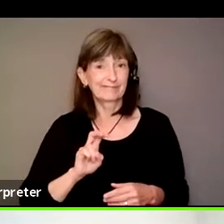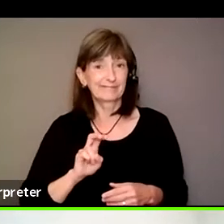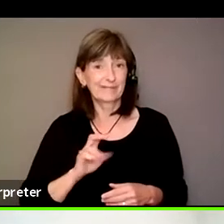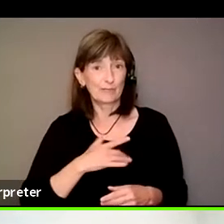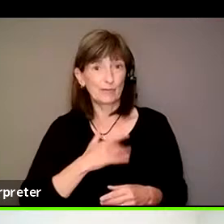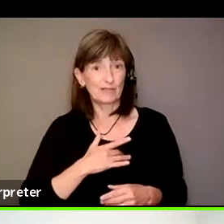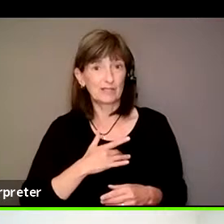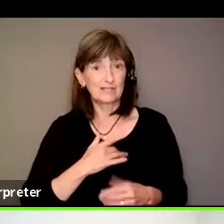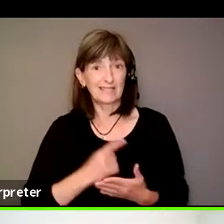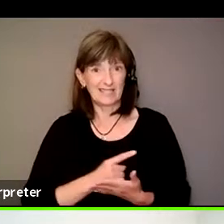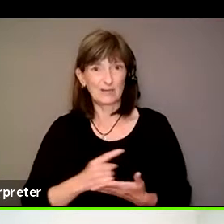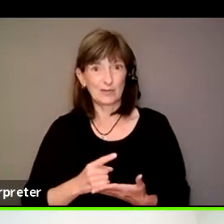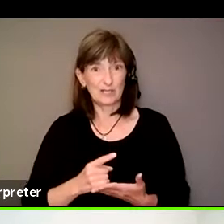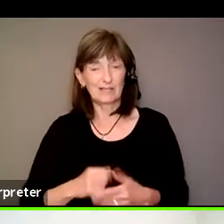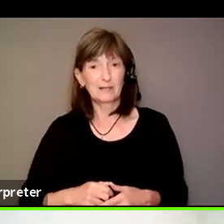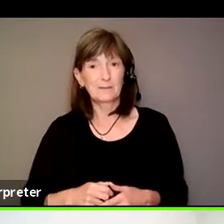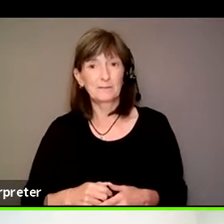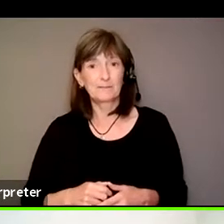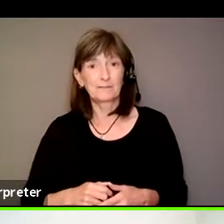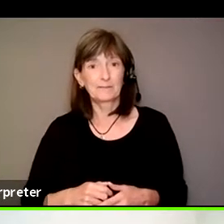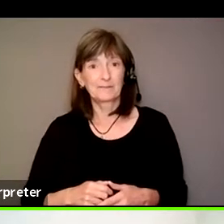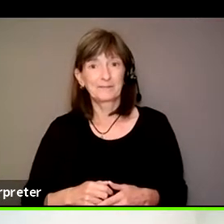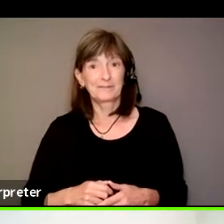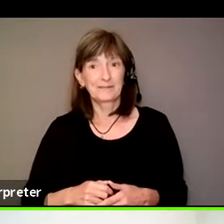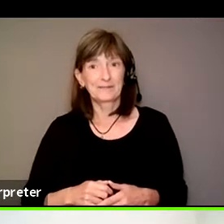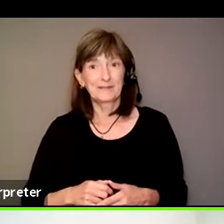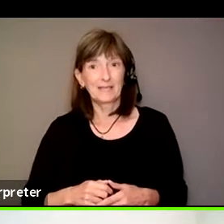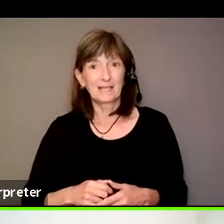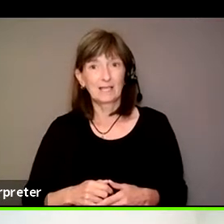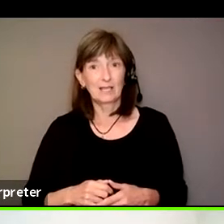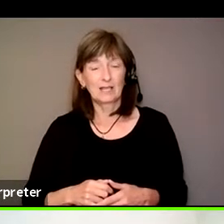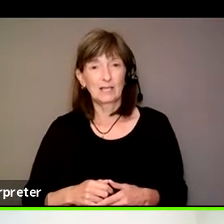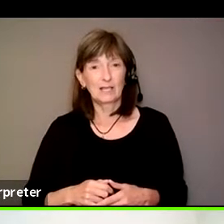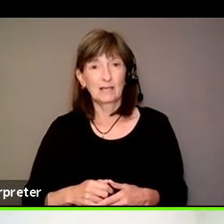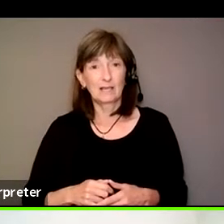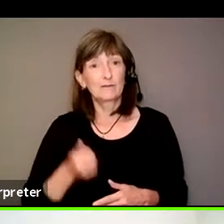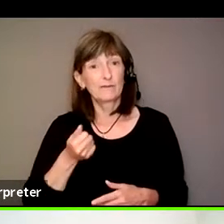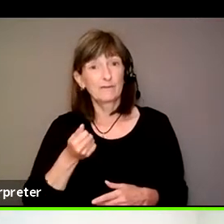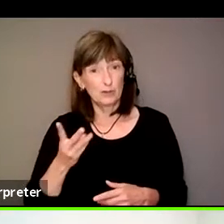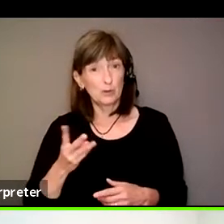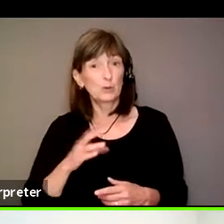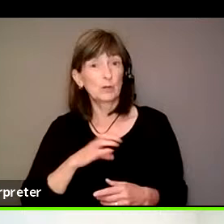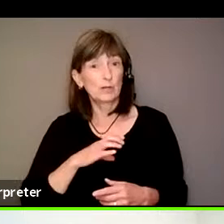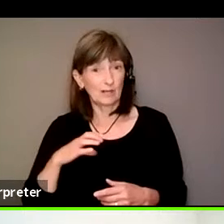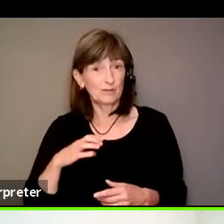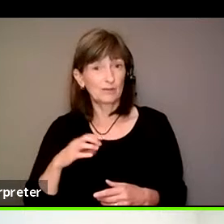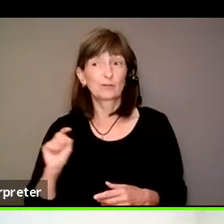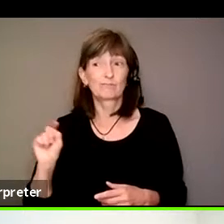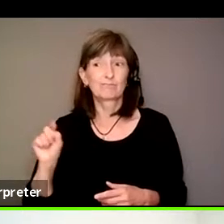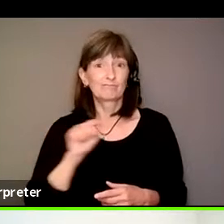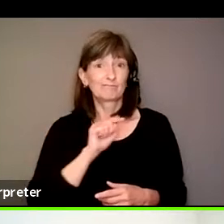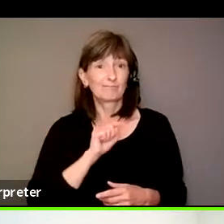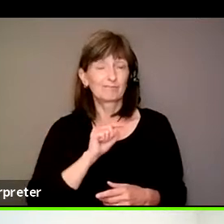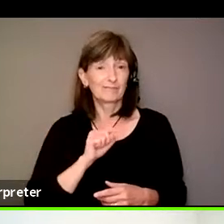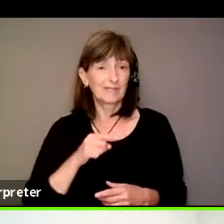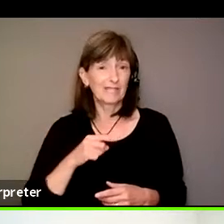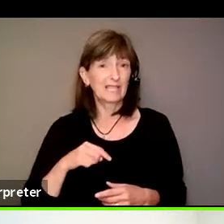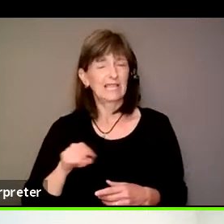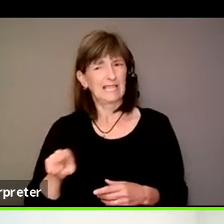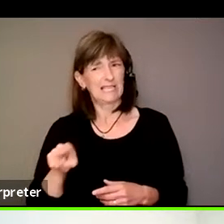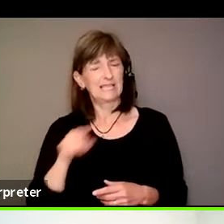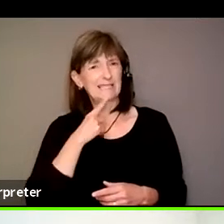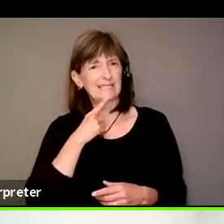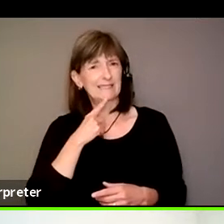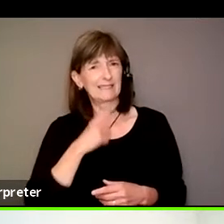in the last month when we were doing our little roadshow. We hit a couple councils across the province where they had